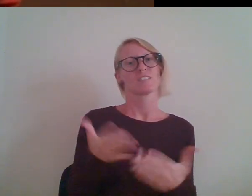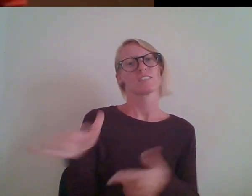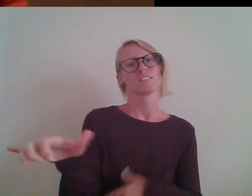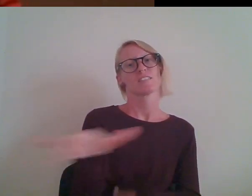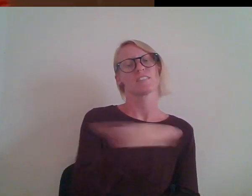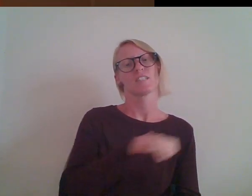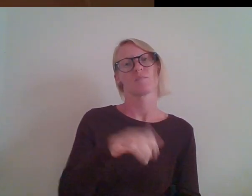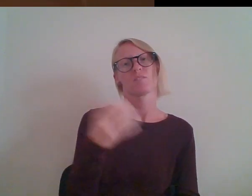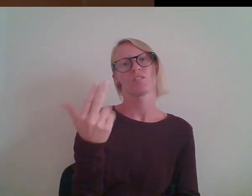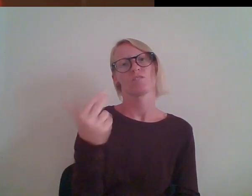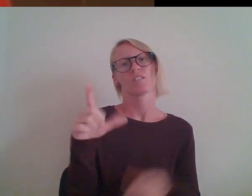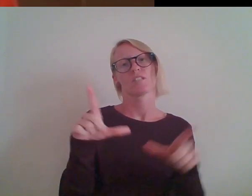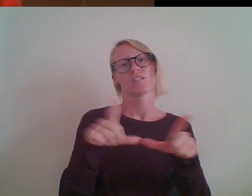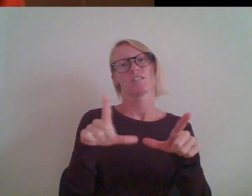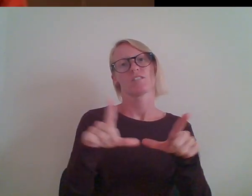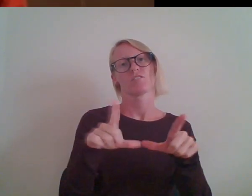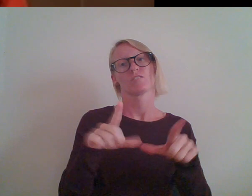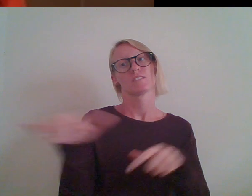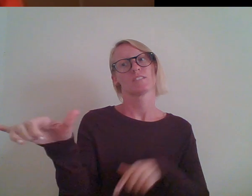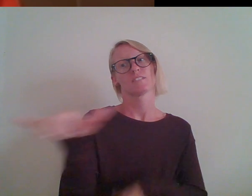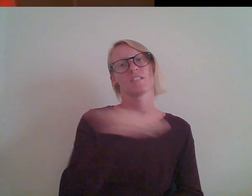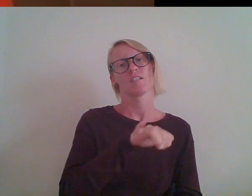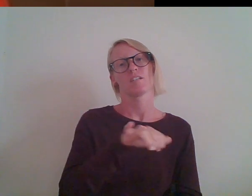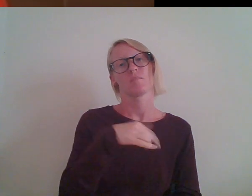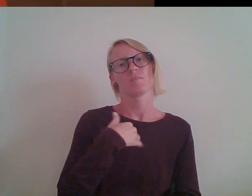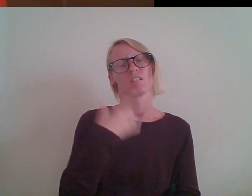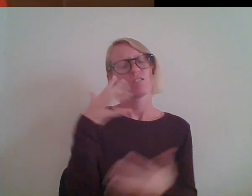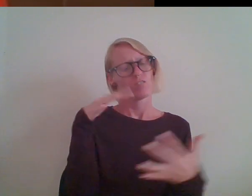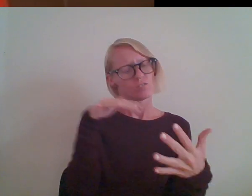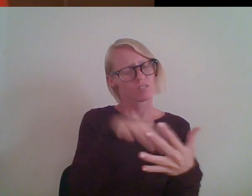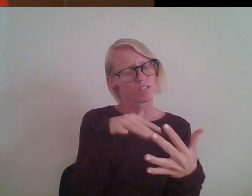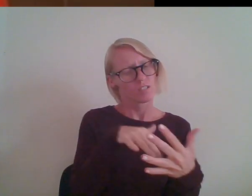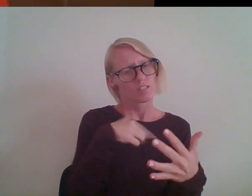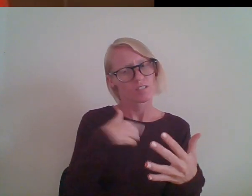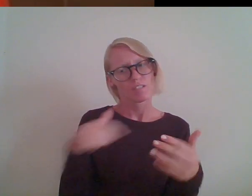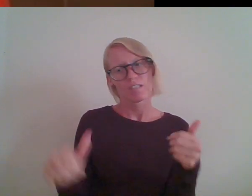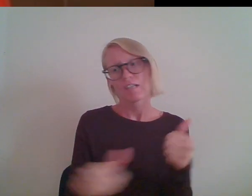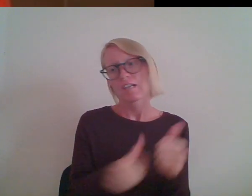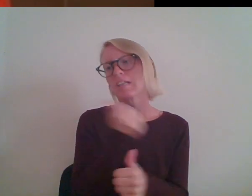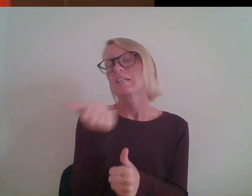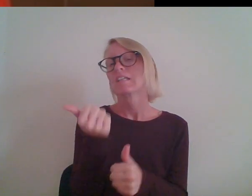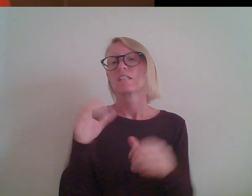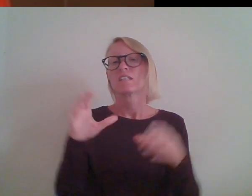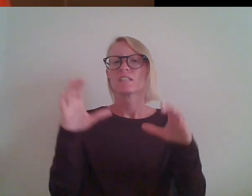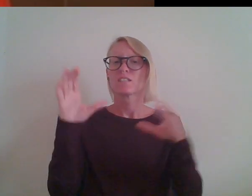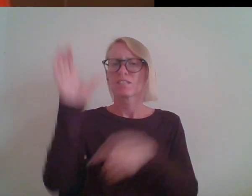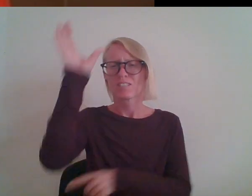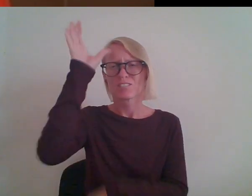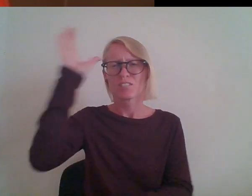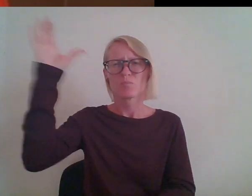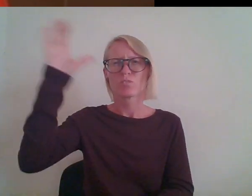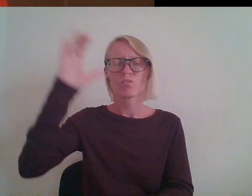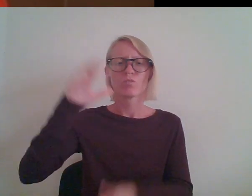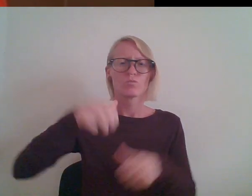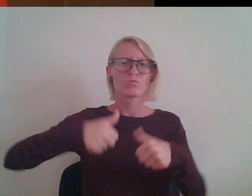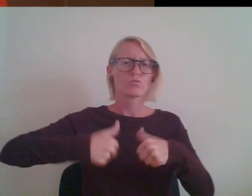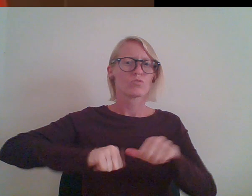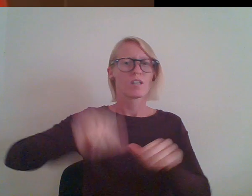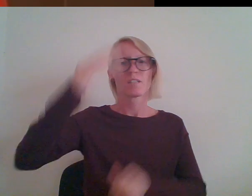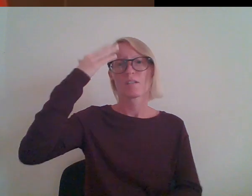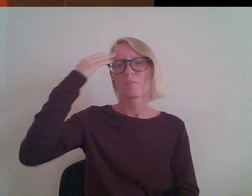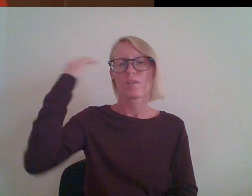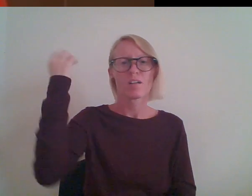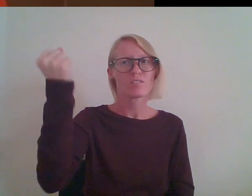letters. Same ones. If you're studying anything conceptual and you're trying to memorize it, it's like